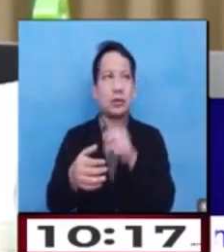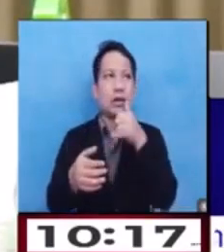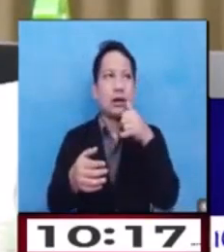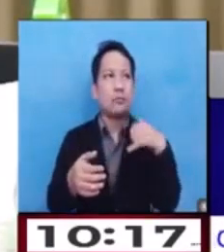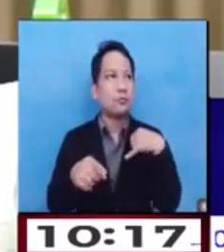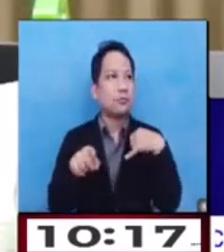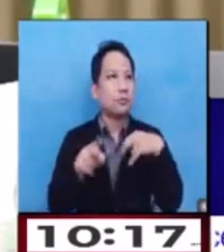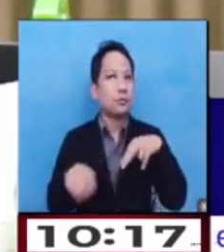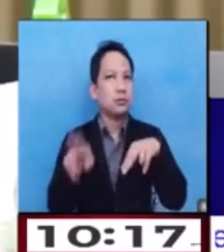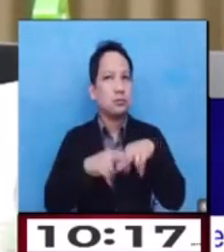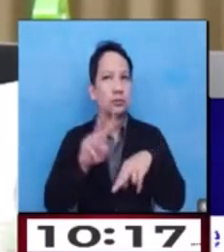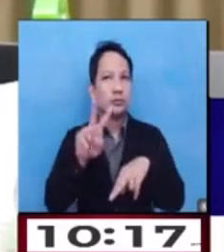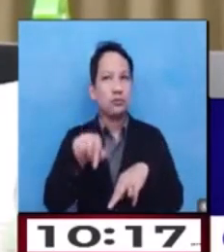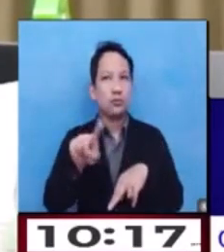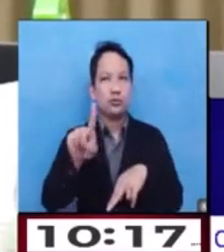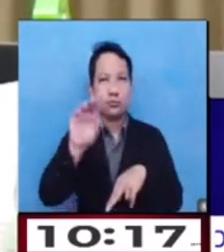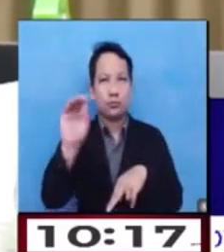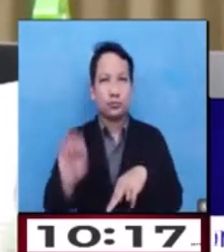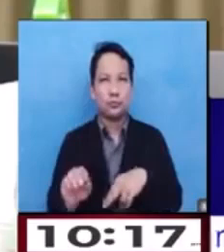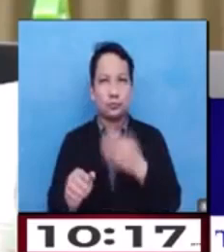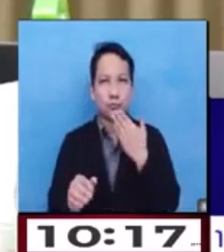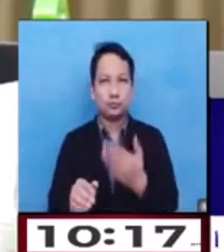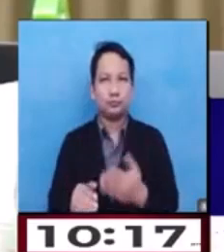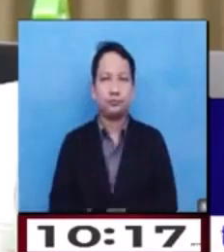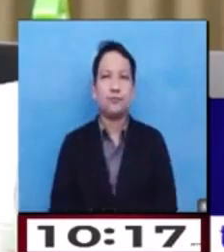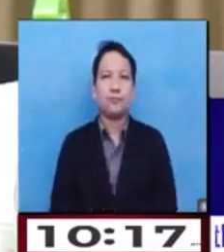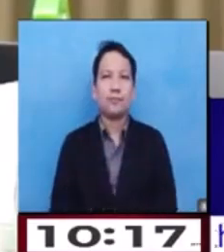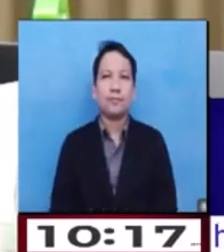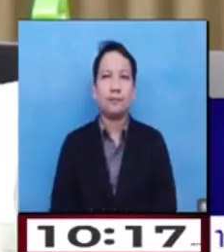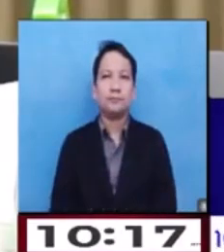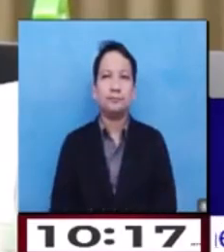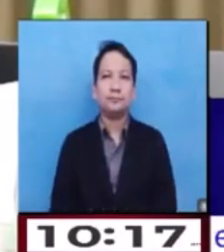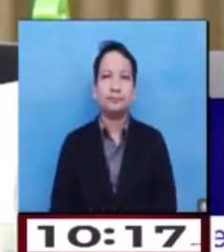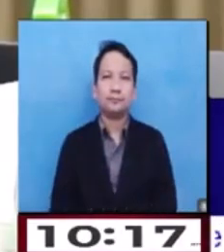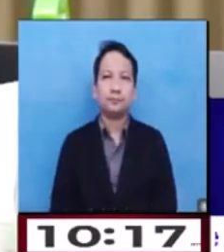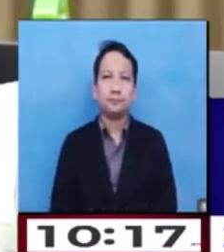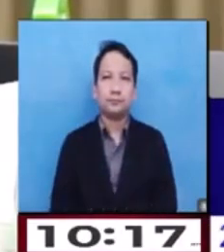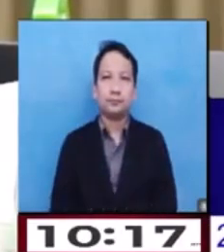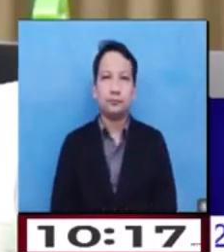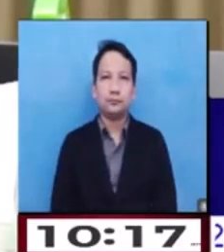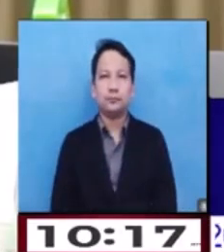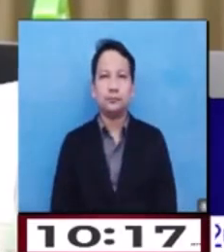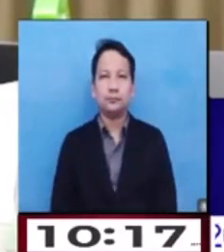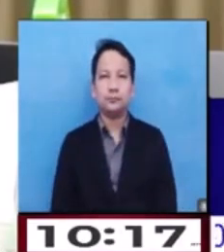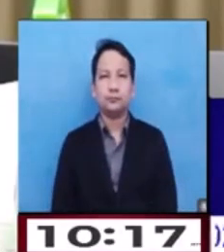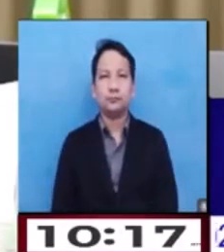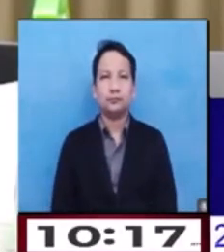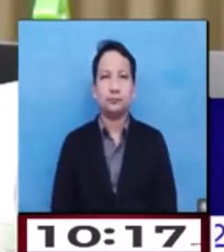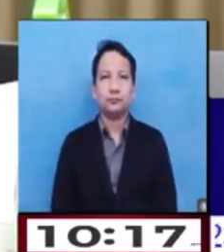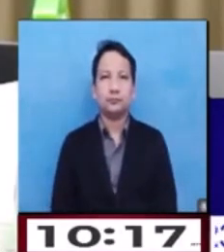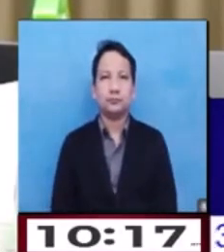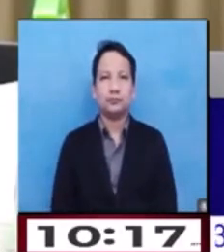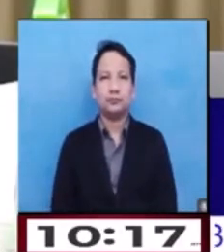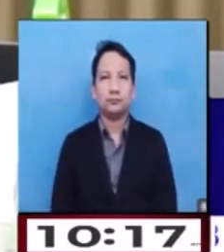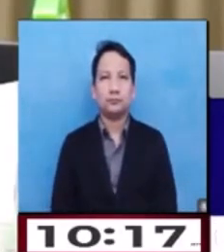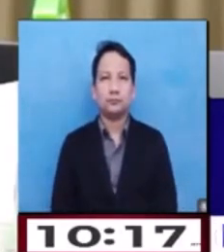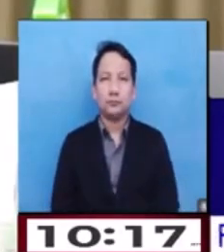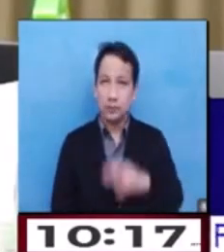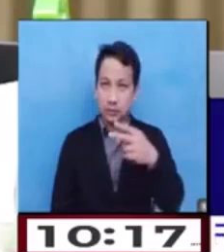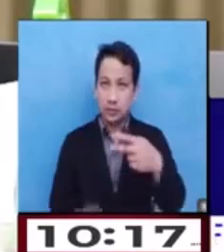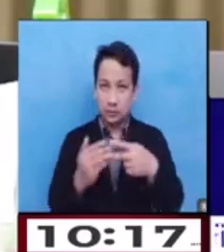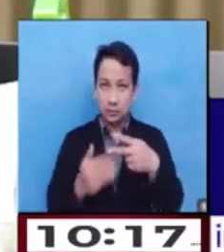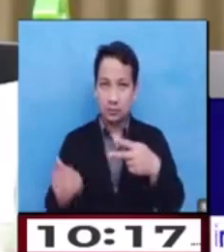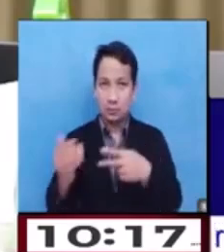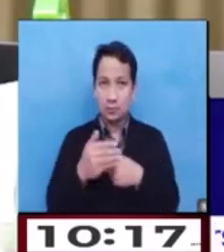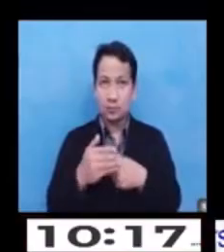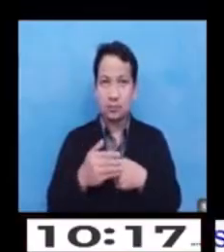increasing at 2.1%. Thank you. Thank you po, Yusek Mapa. For the second advanced question, this is for